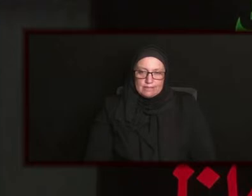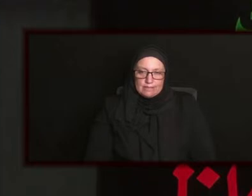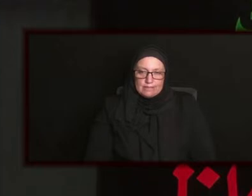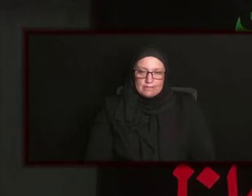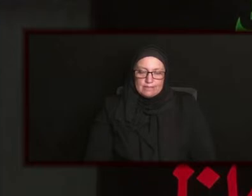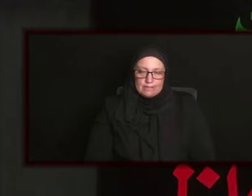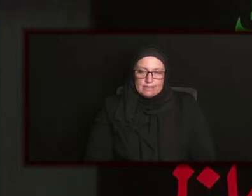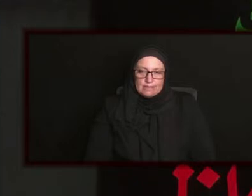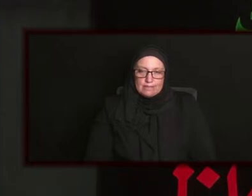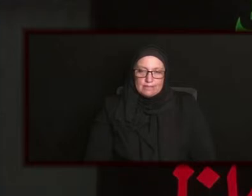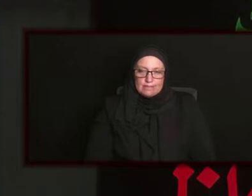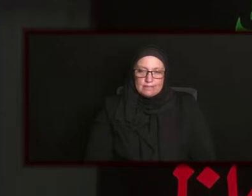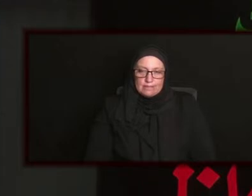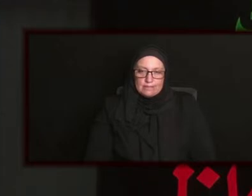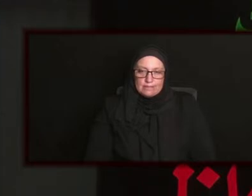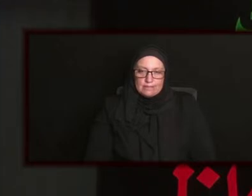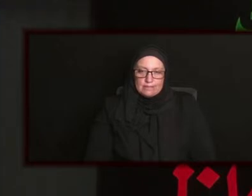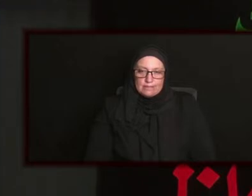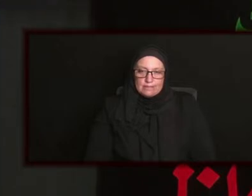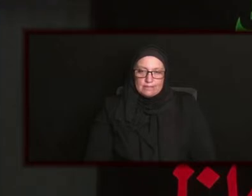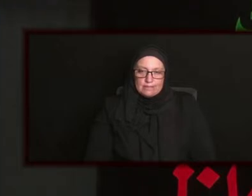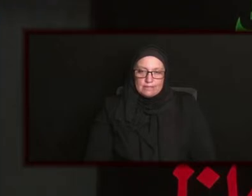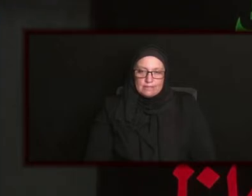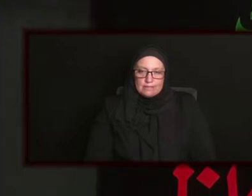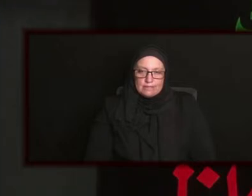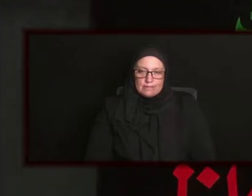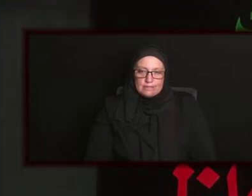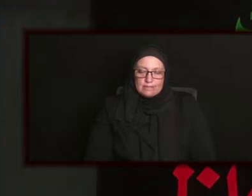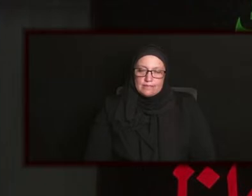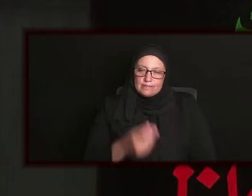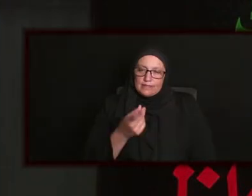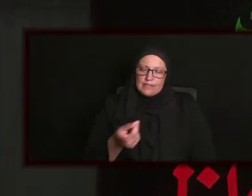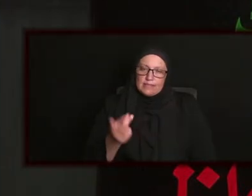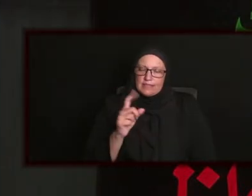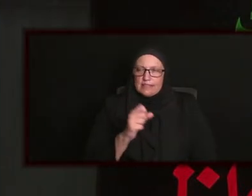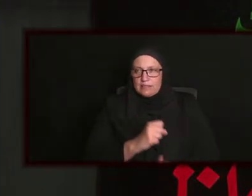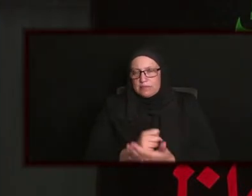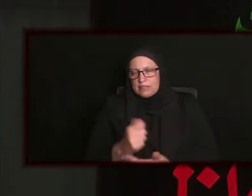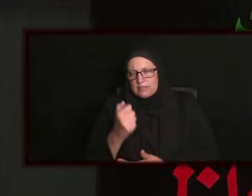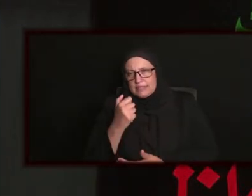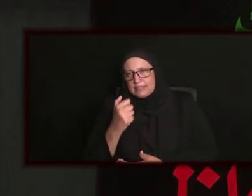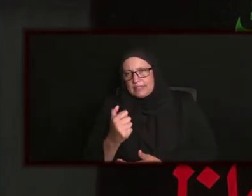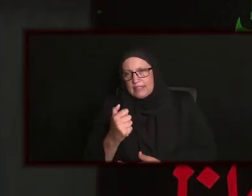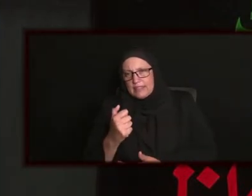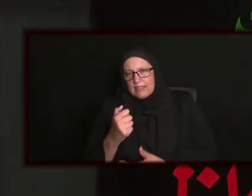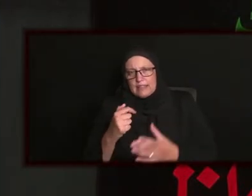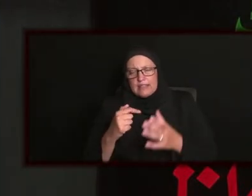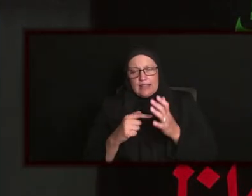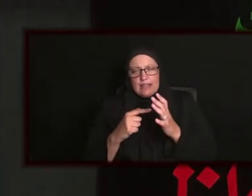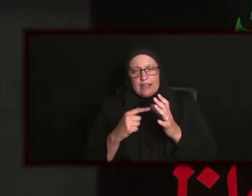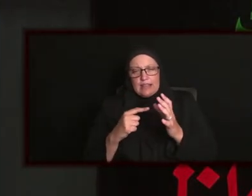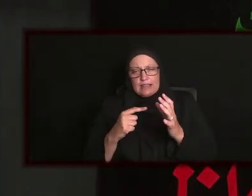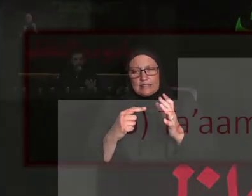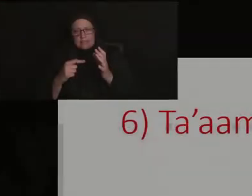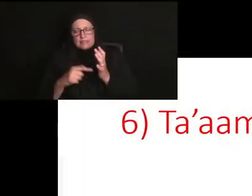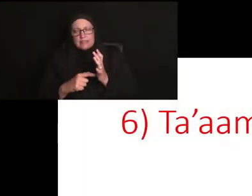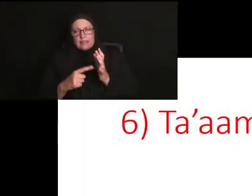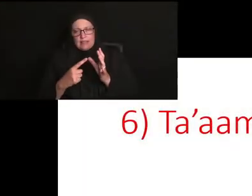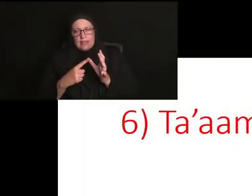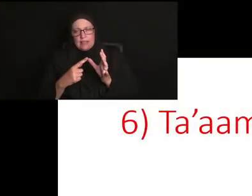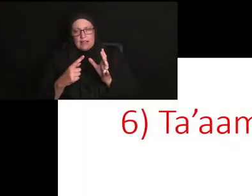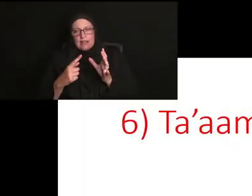And the number six is at-ta'amul, which basically I mean by ta'amul, action.